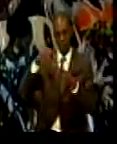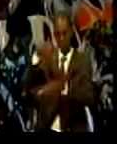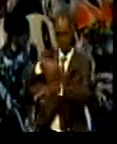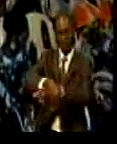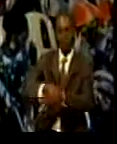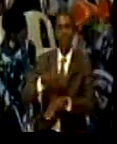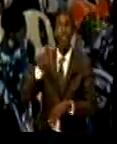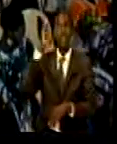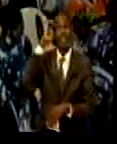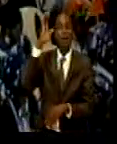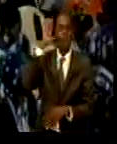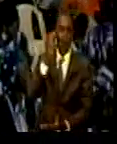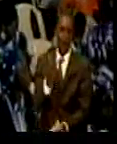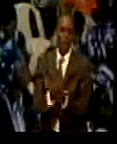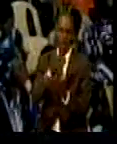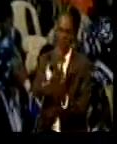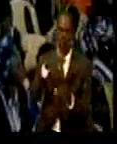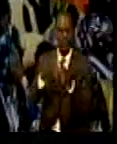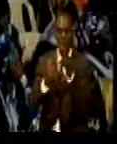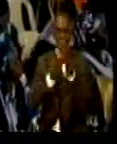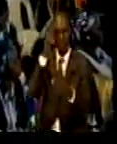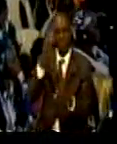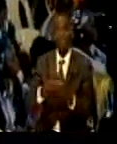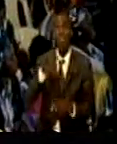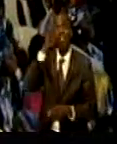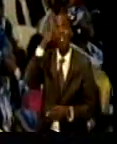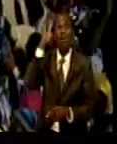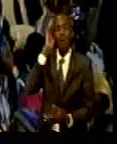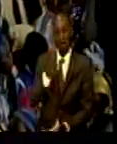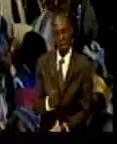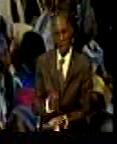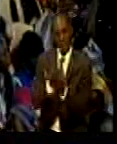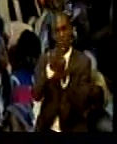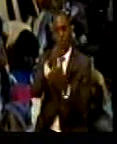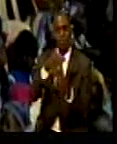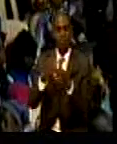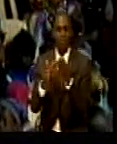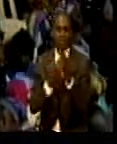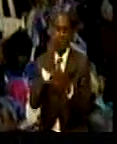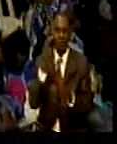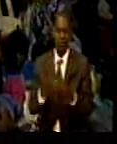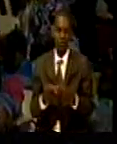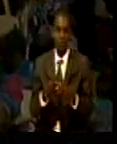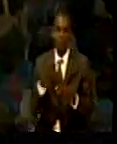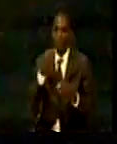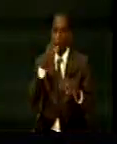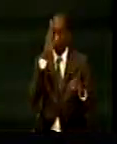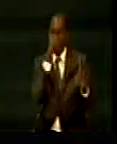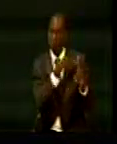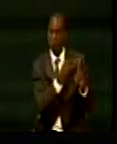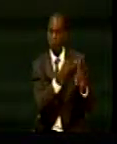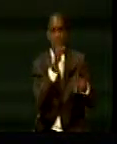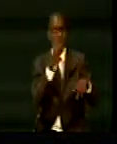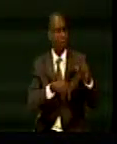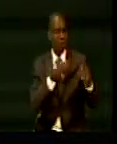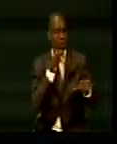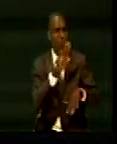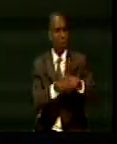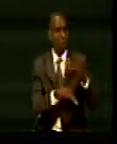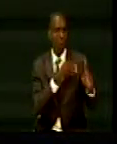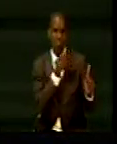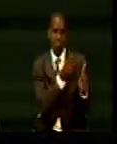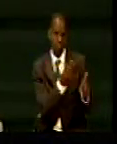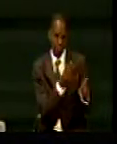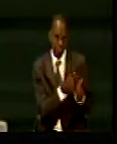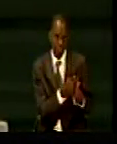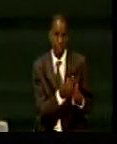you. I said it will help you. The man, number one, could not walk by himself. Number two,